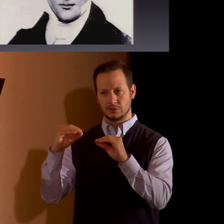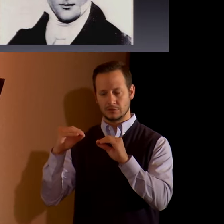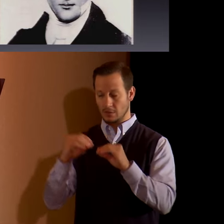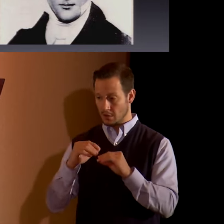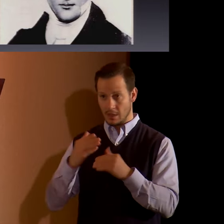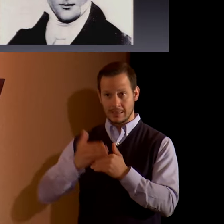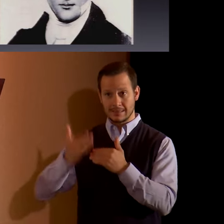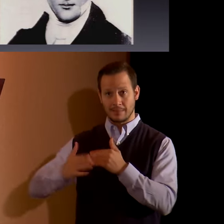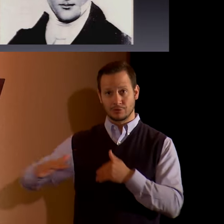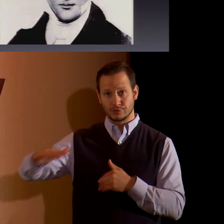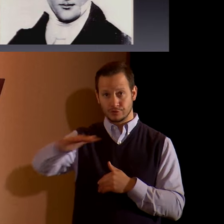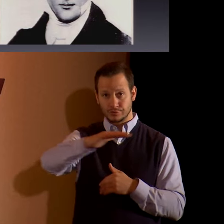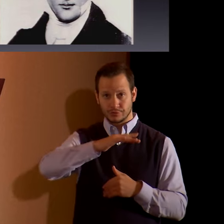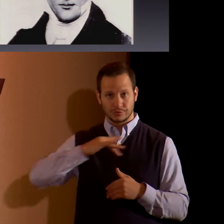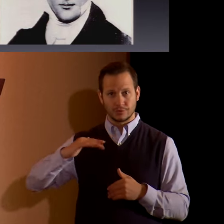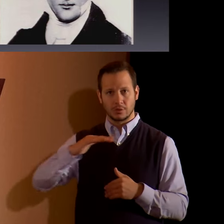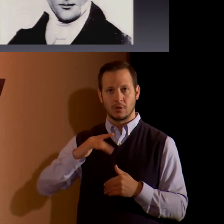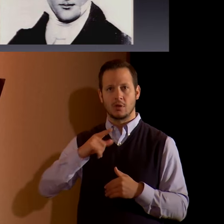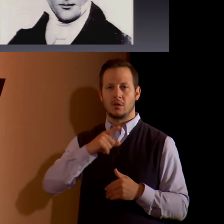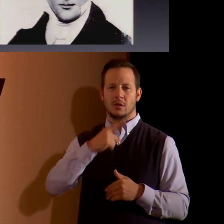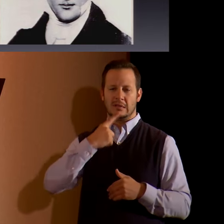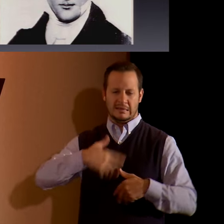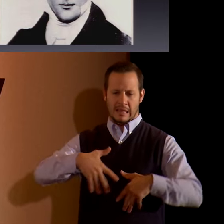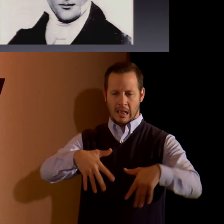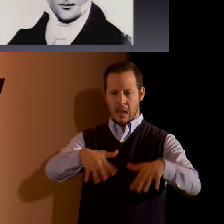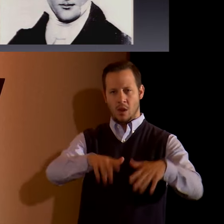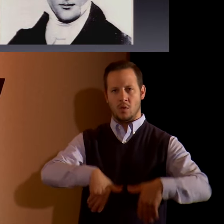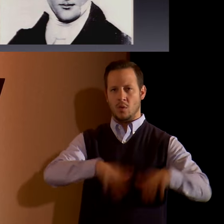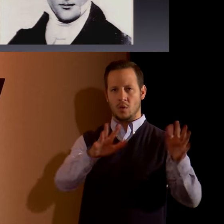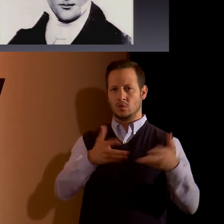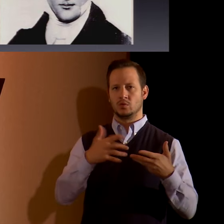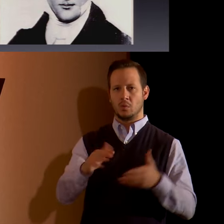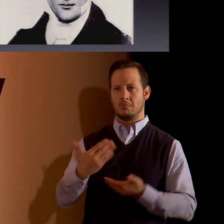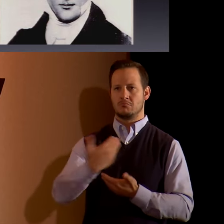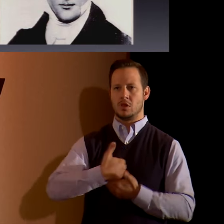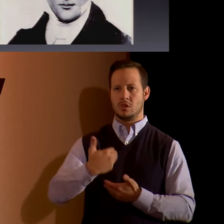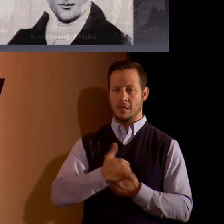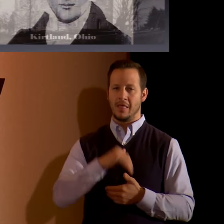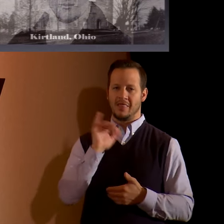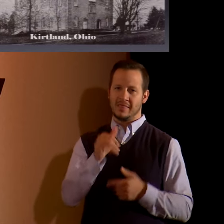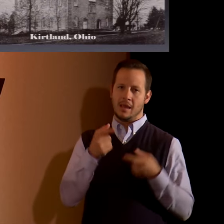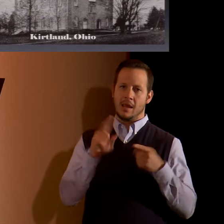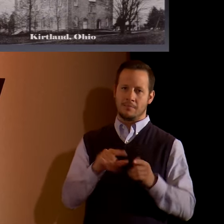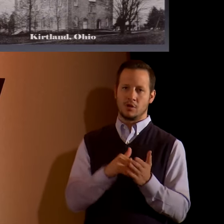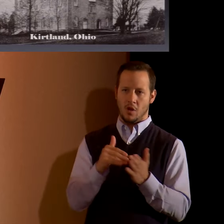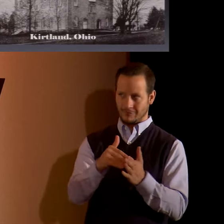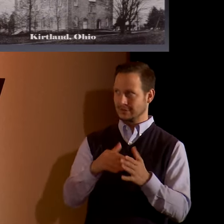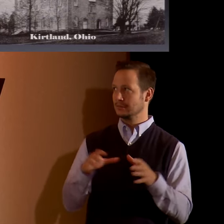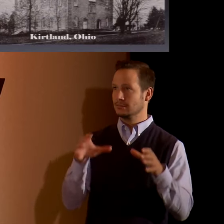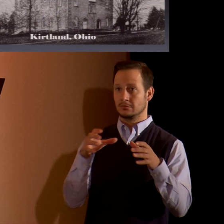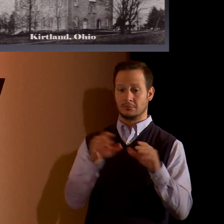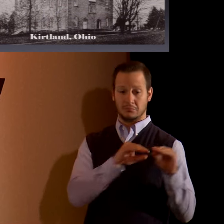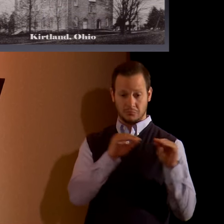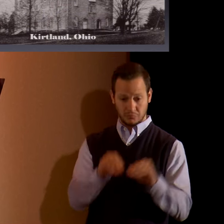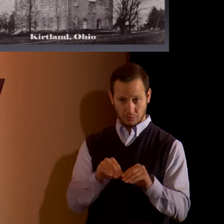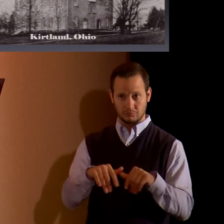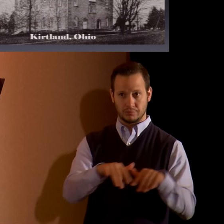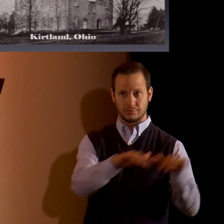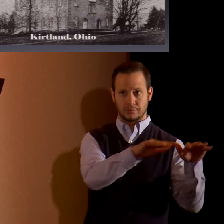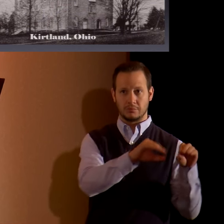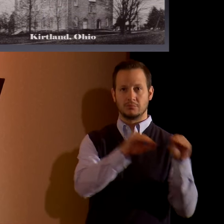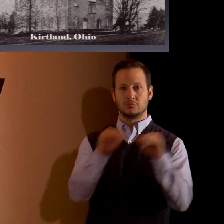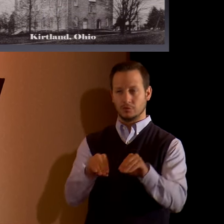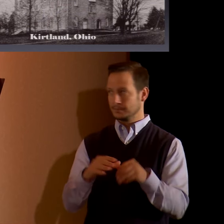neighbors that they promptly ran the community out of the area. That would happen a lot. Amid some hardship,